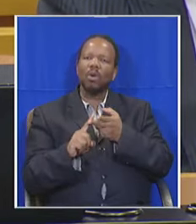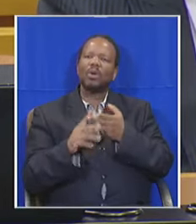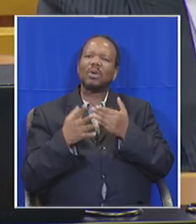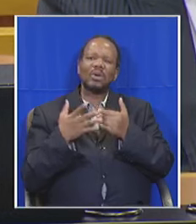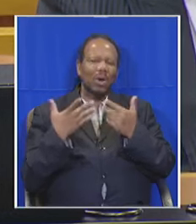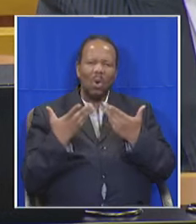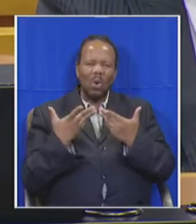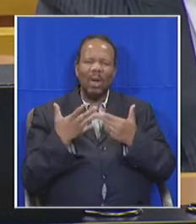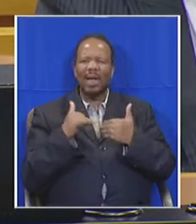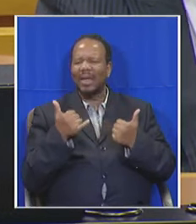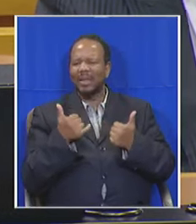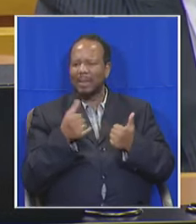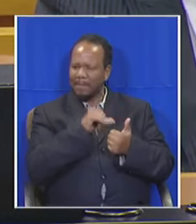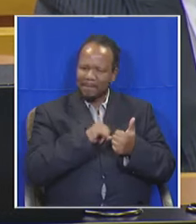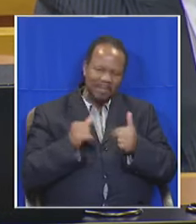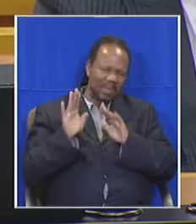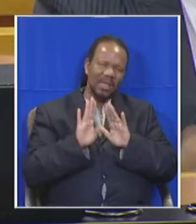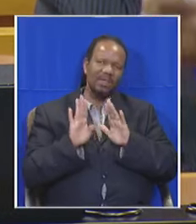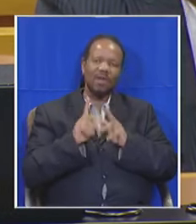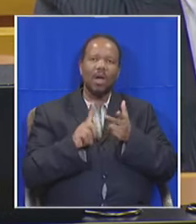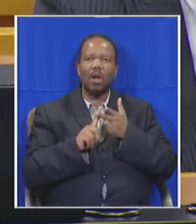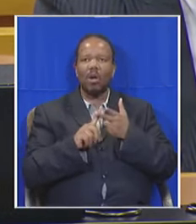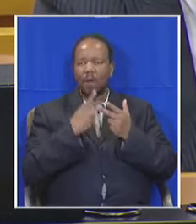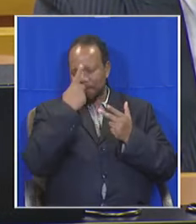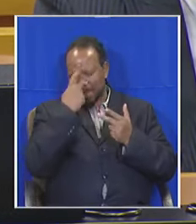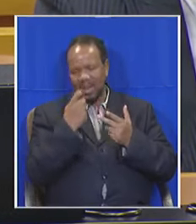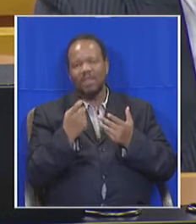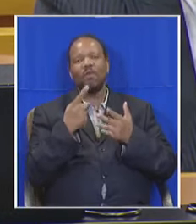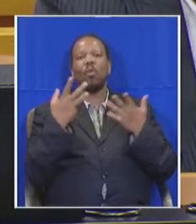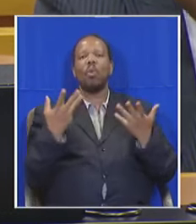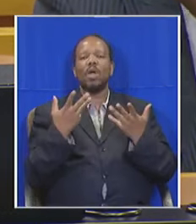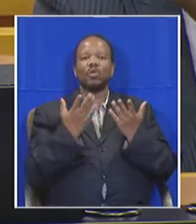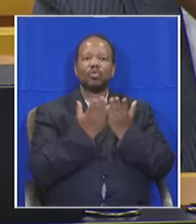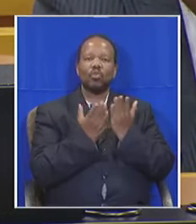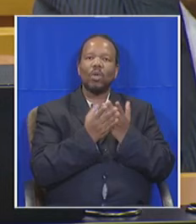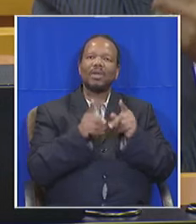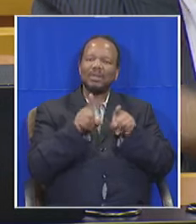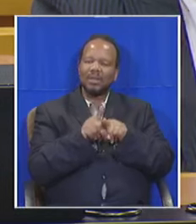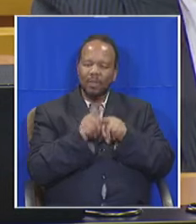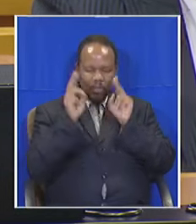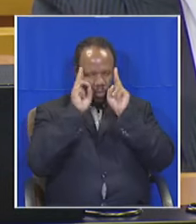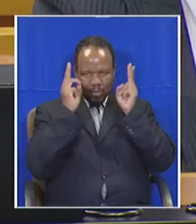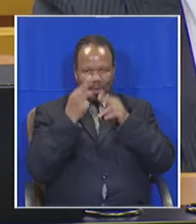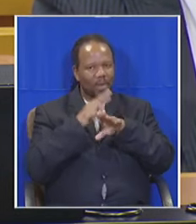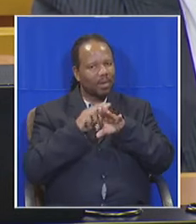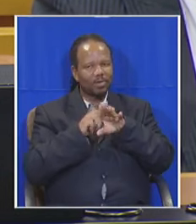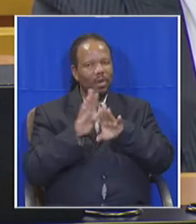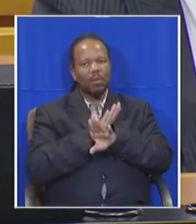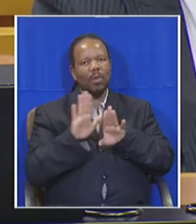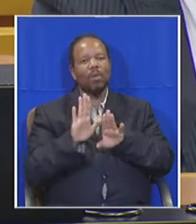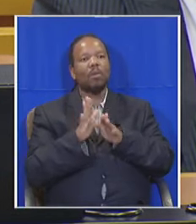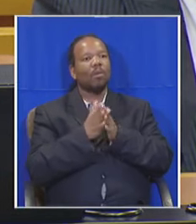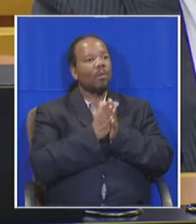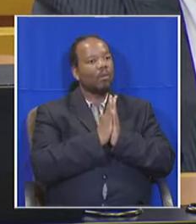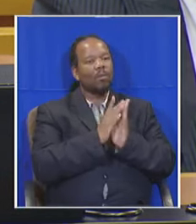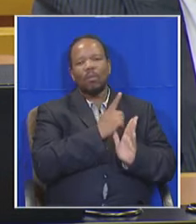or belief in our schools as well as in our tertiary institutions. And we would urge all members